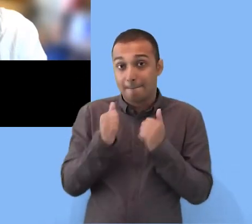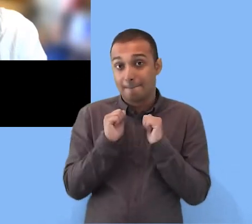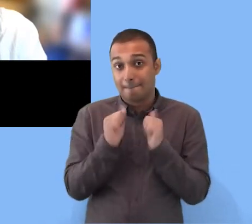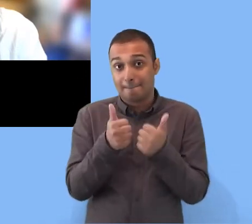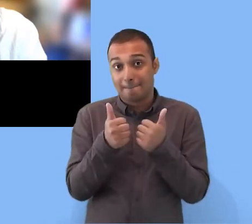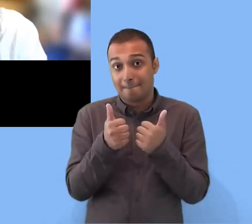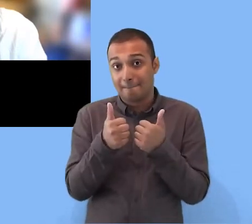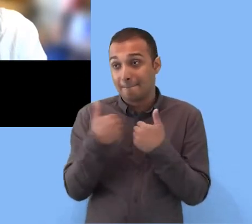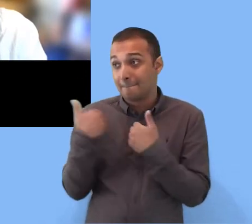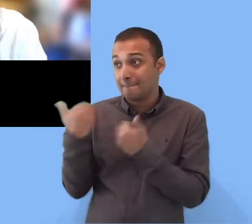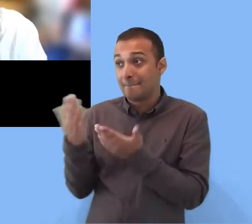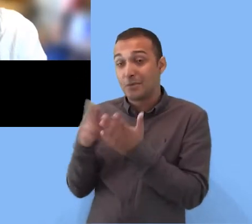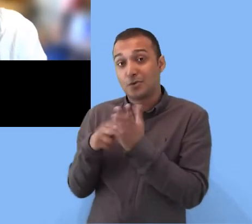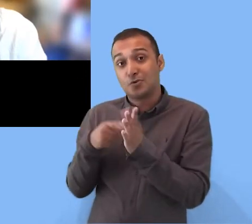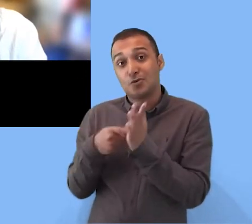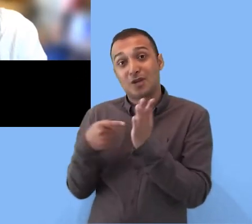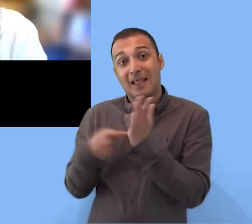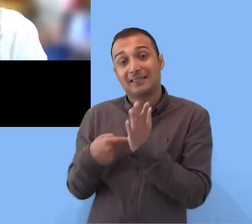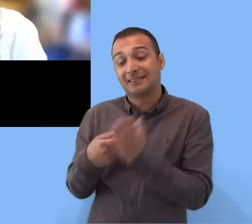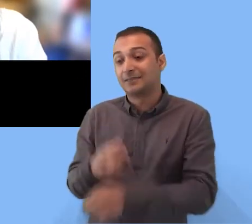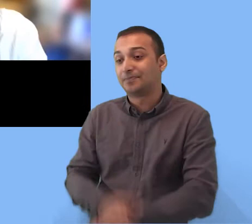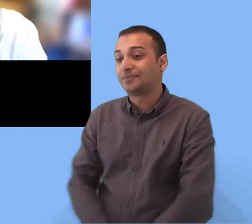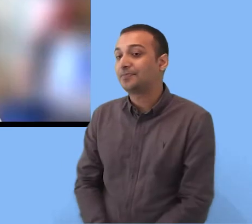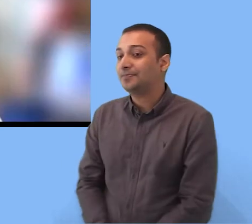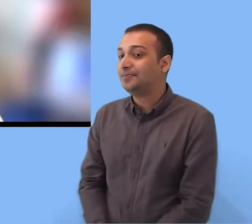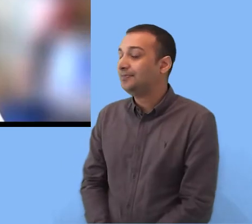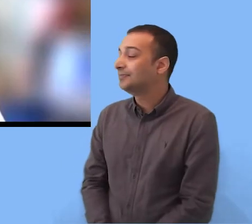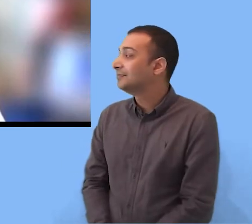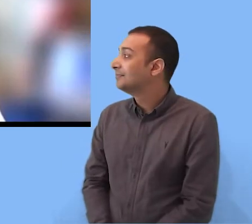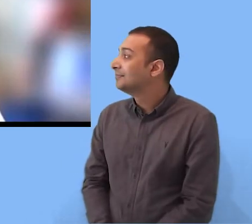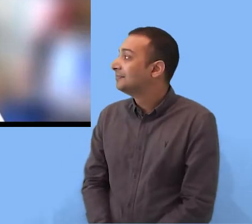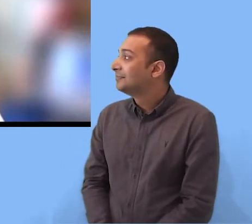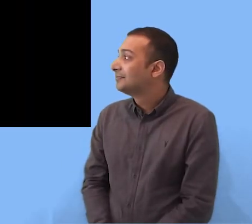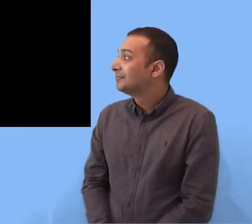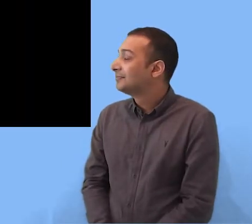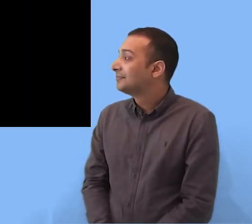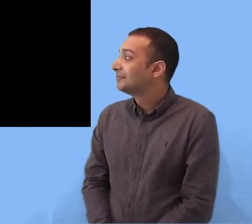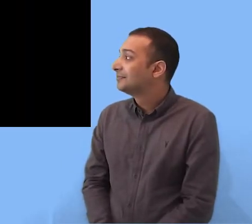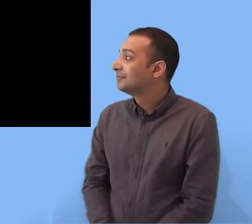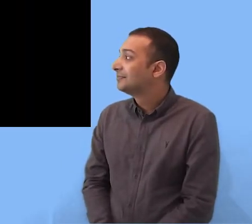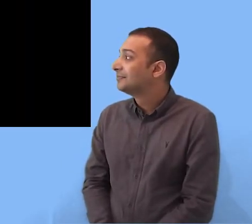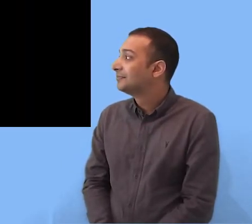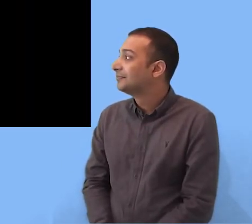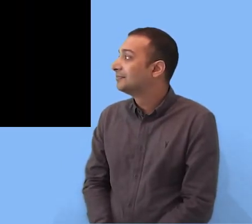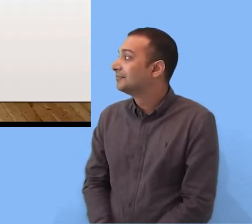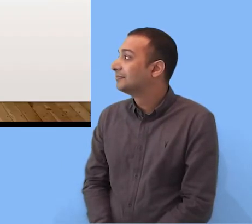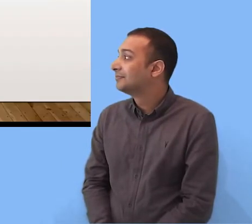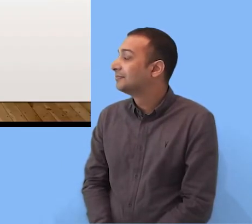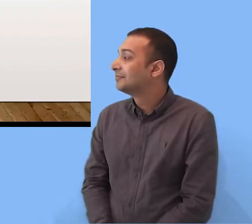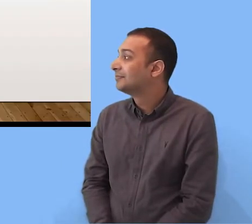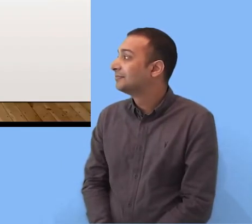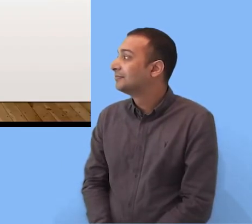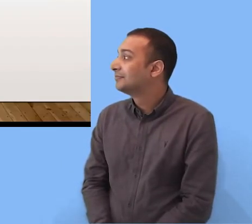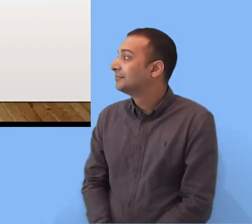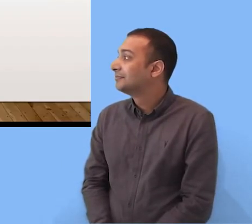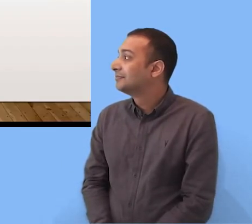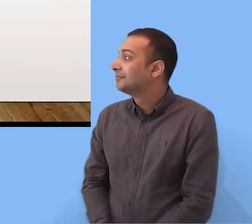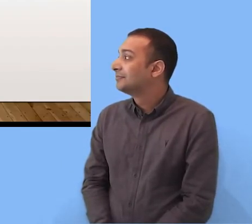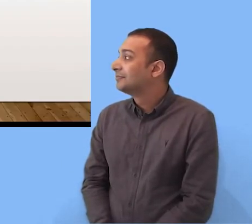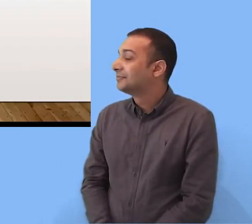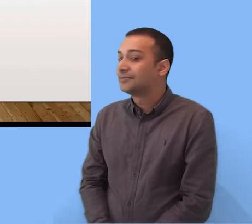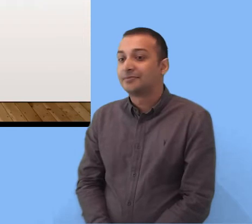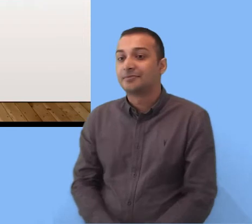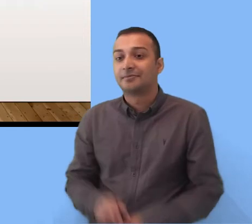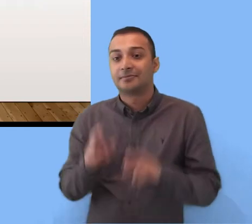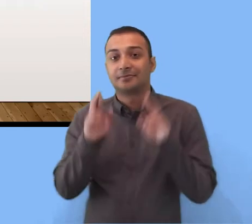end. Thanks, Janet. With luck, this should be shared. I'm hoping you can see the